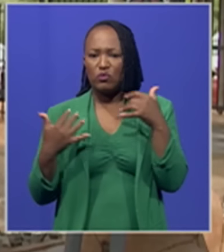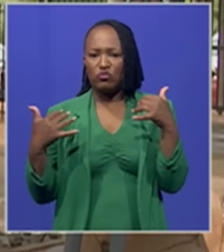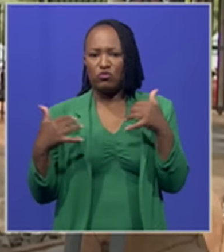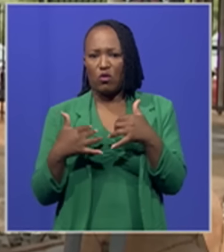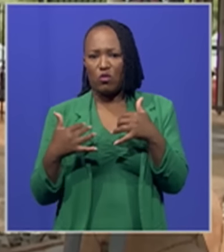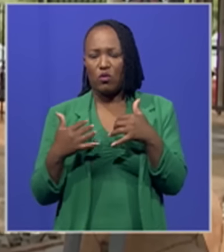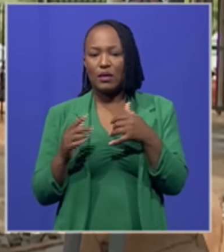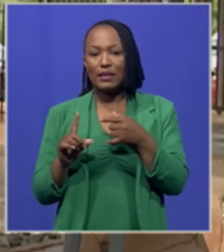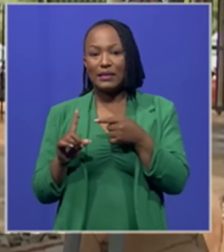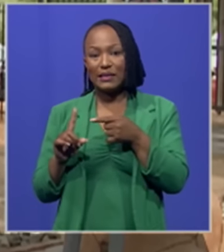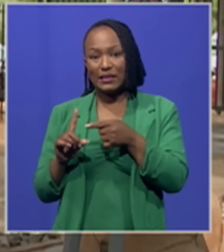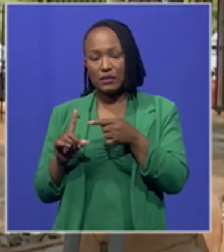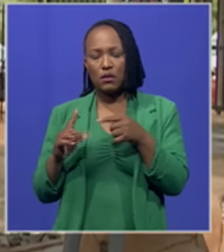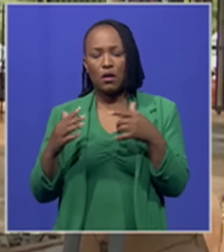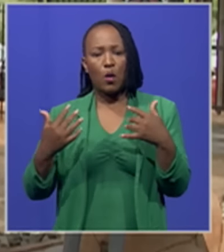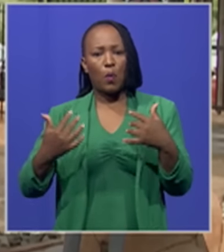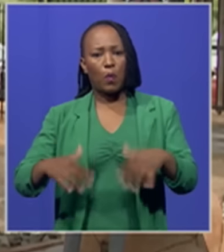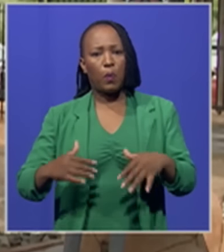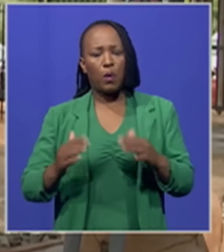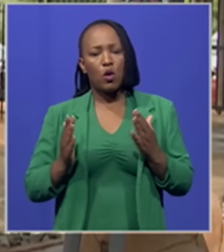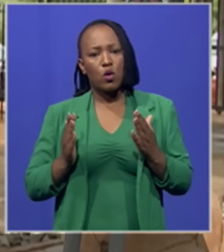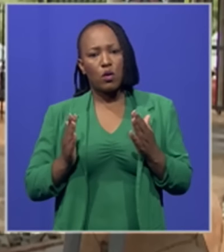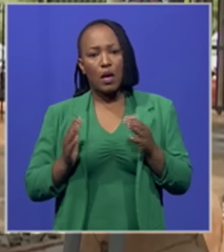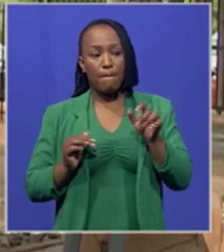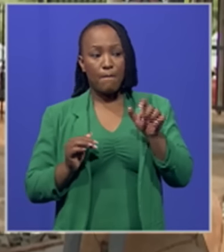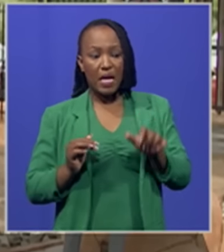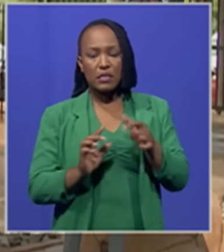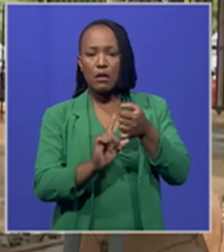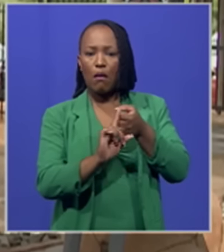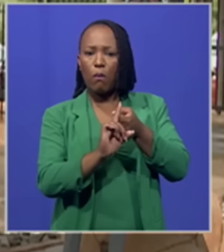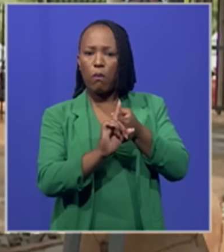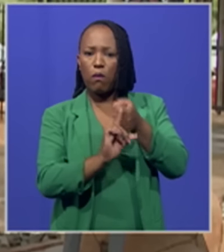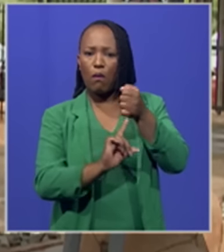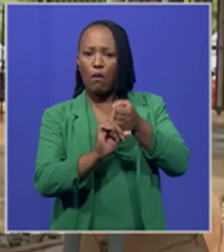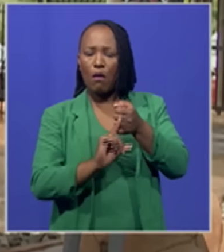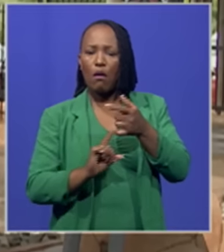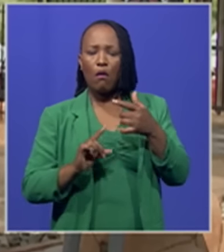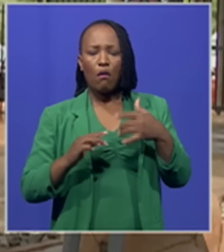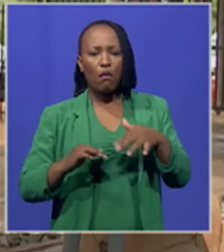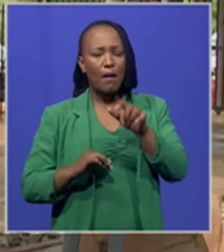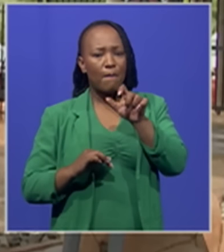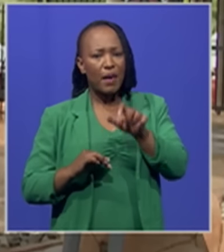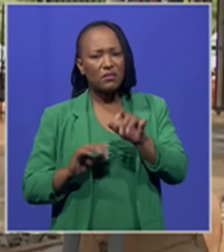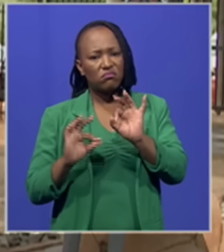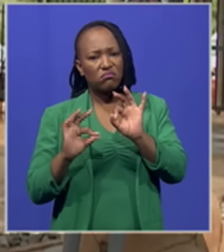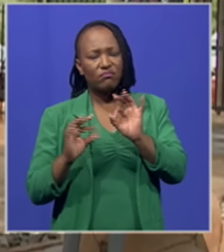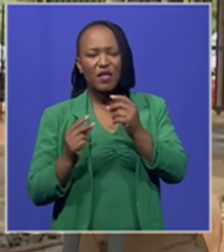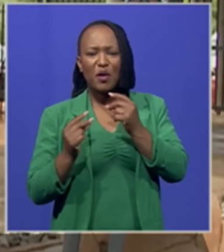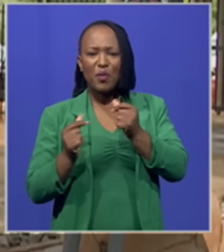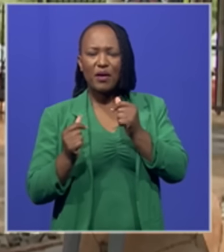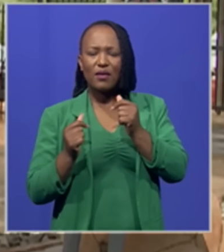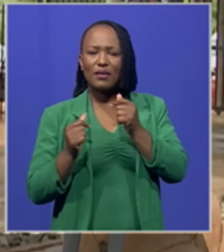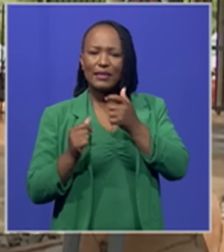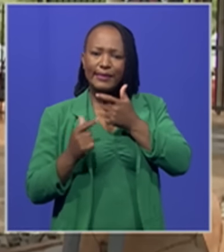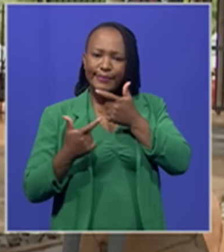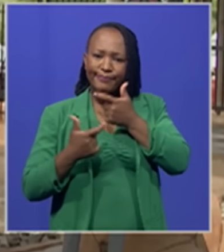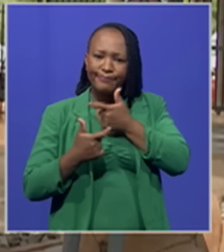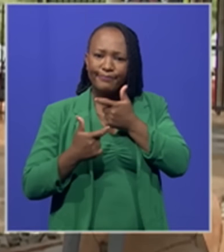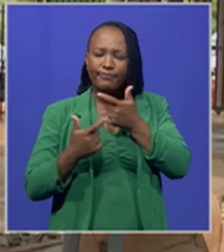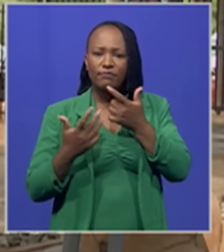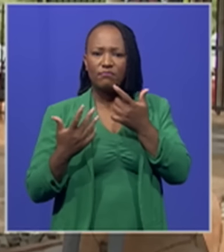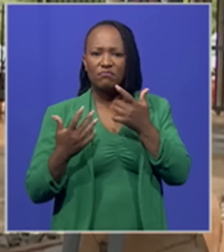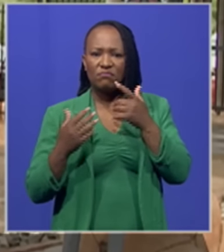was indeed an incredible humanitarian, highly personable person, quick to laugh, and very much